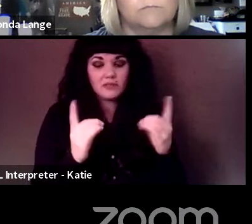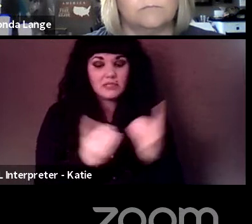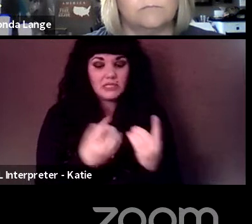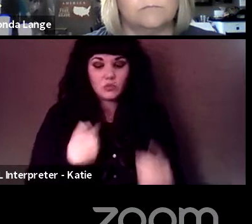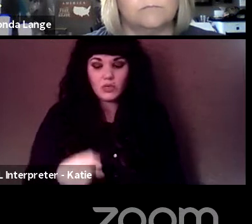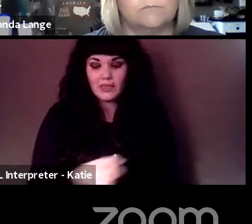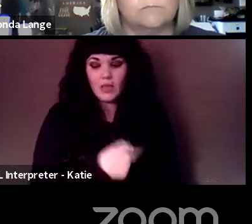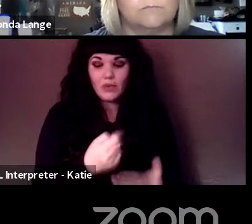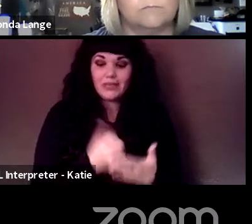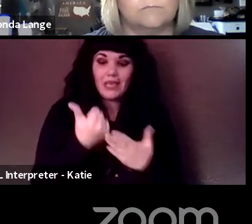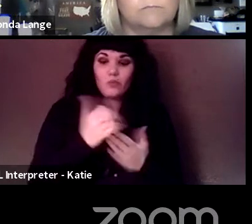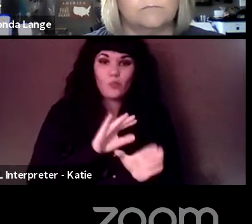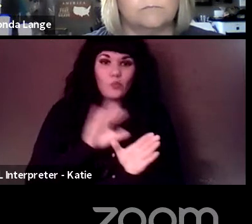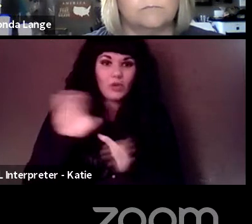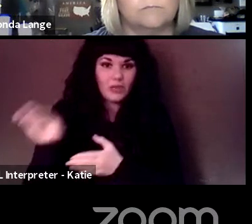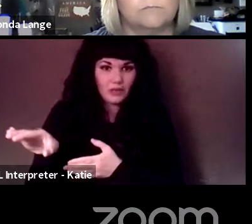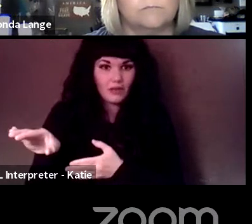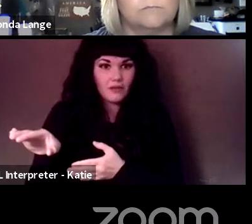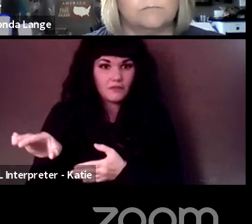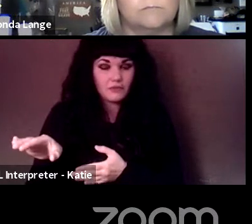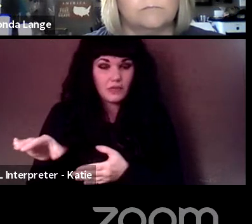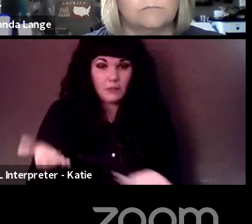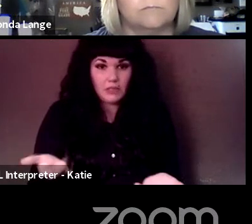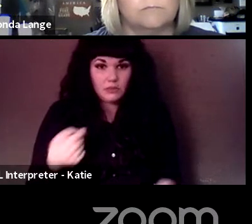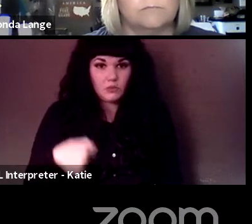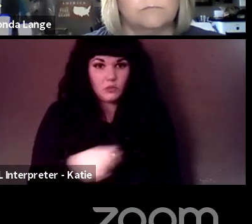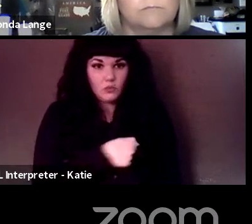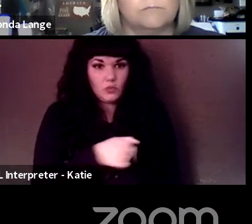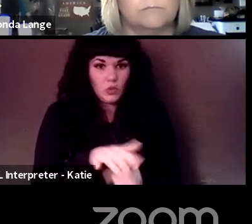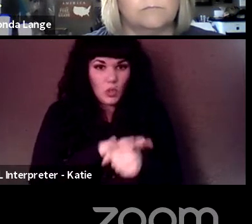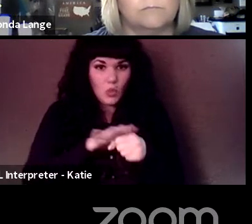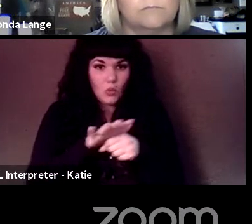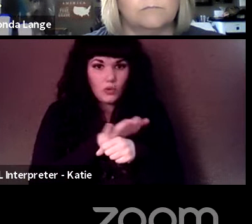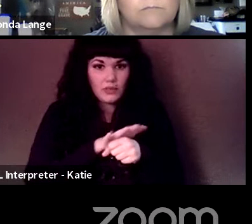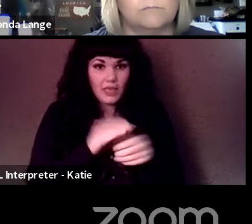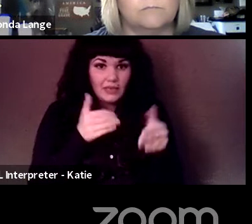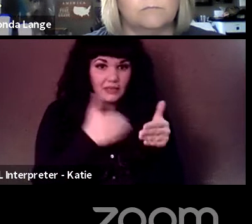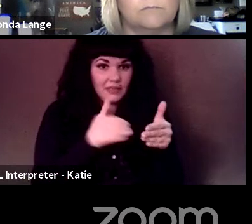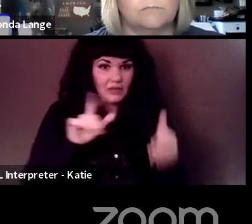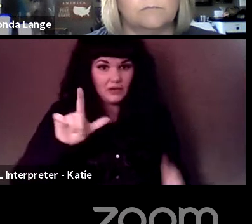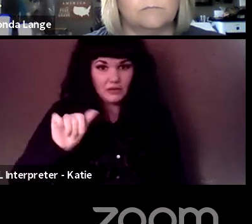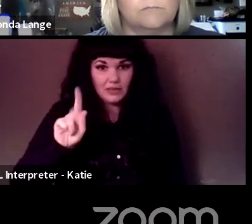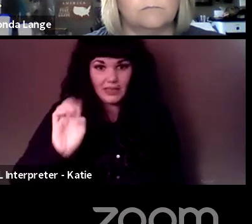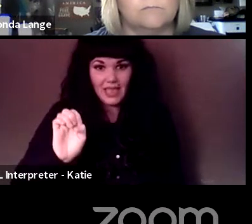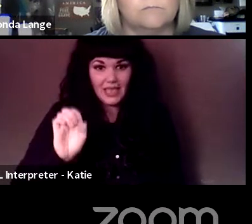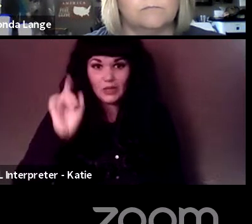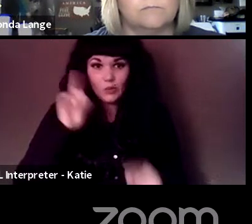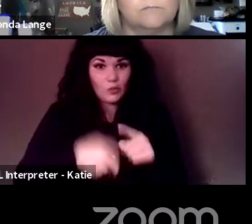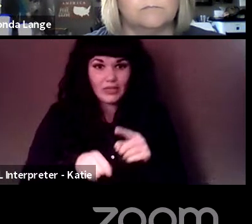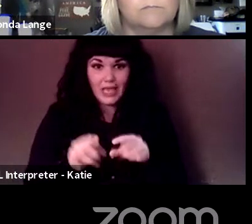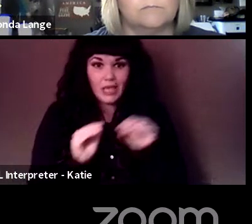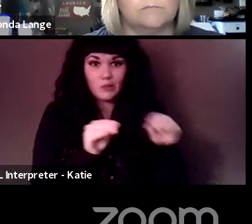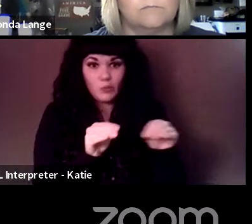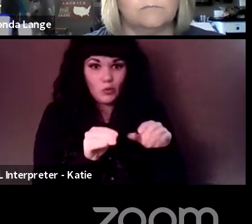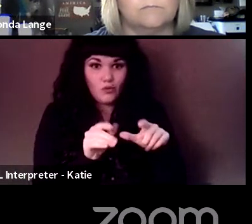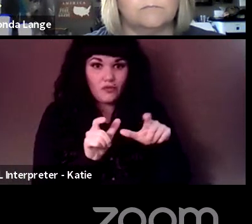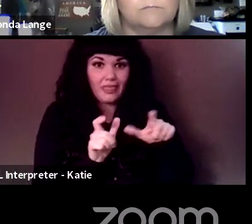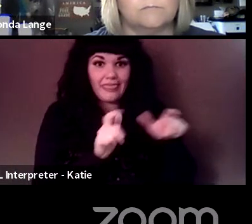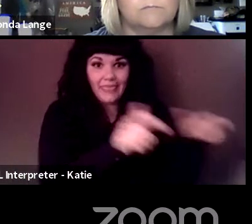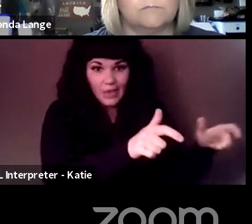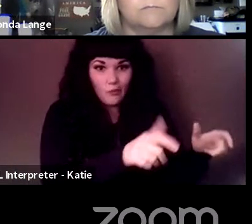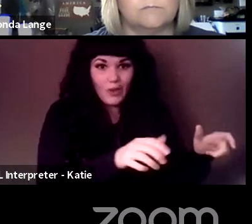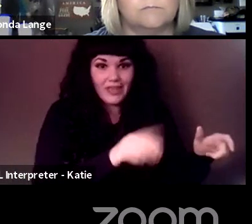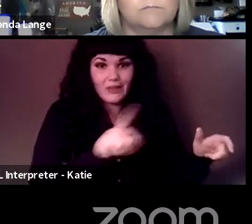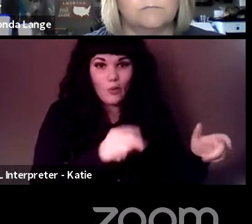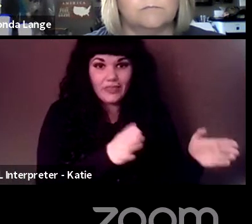right where we're located up here against the lake, we can't go any further that way. We can only go this way. So that would be my